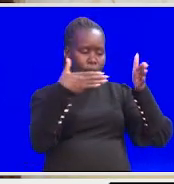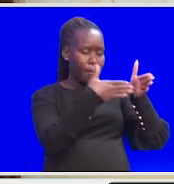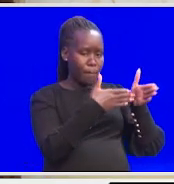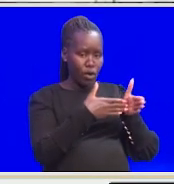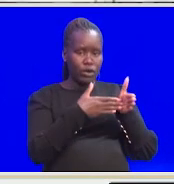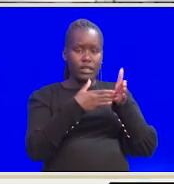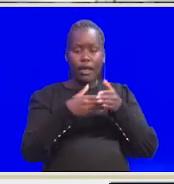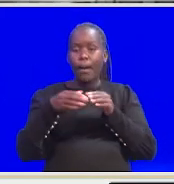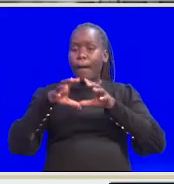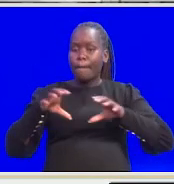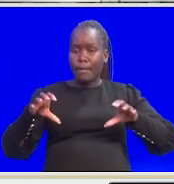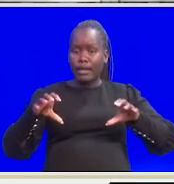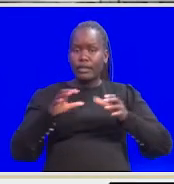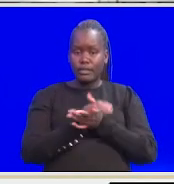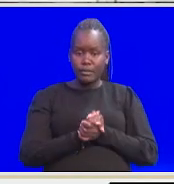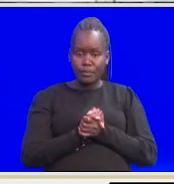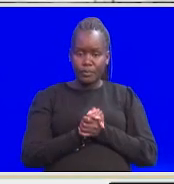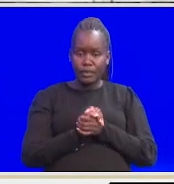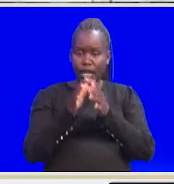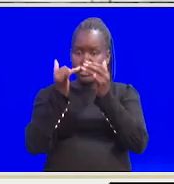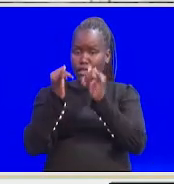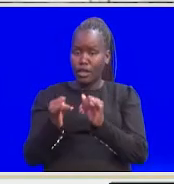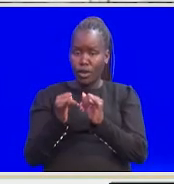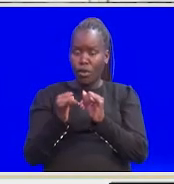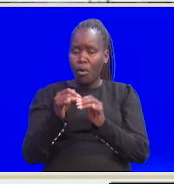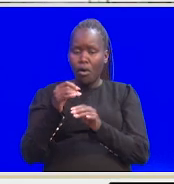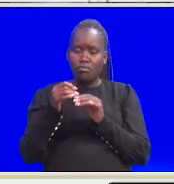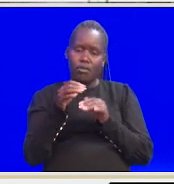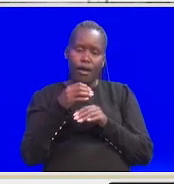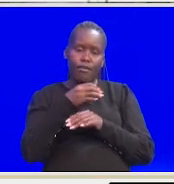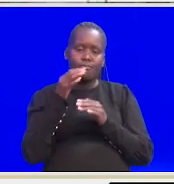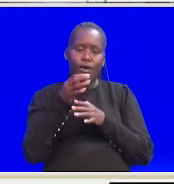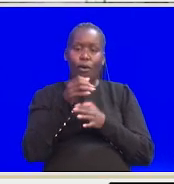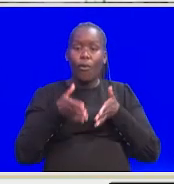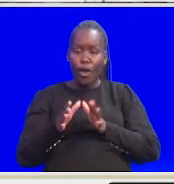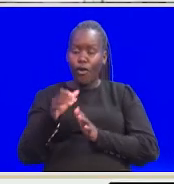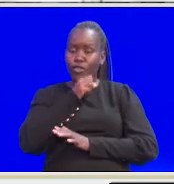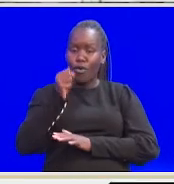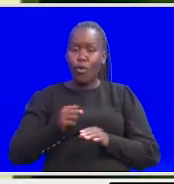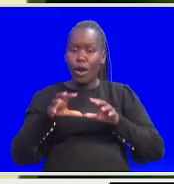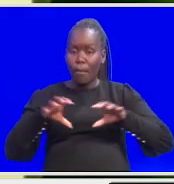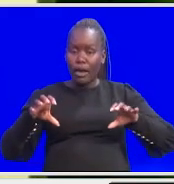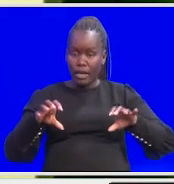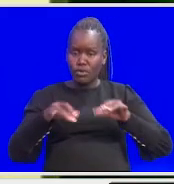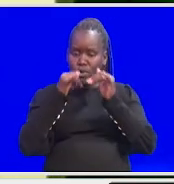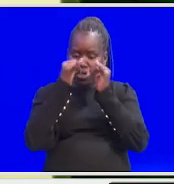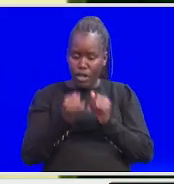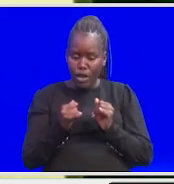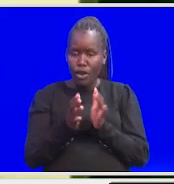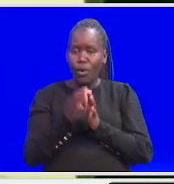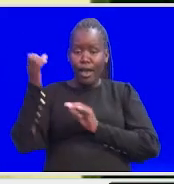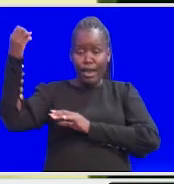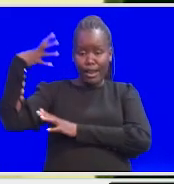Road Market, is the ideal version of the old market, with new and shiny amenities meant to make